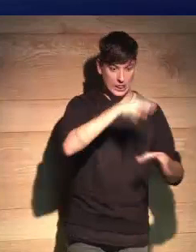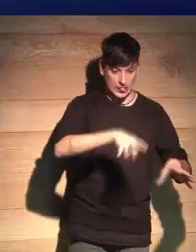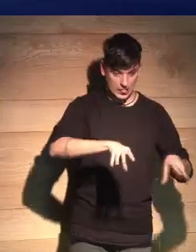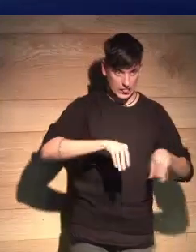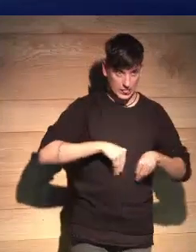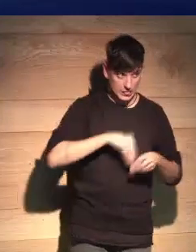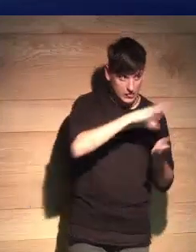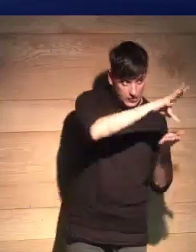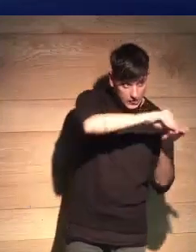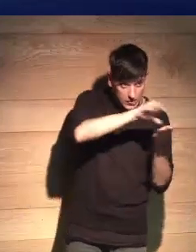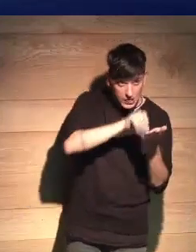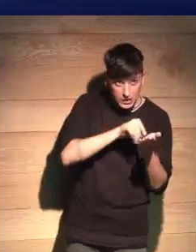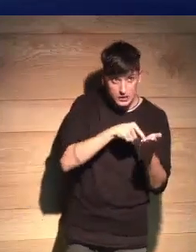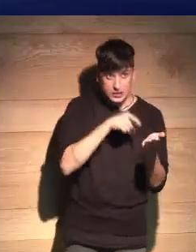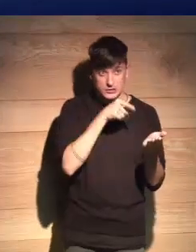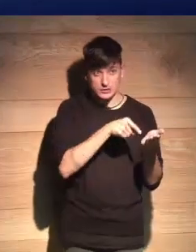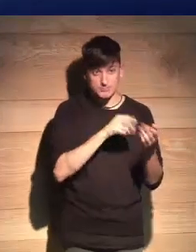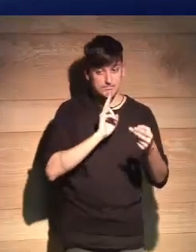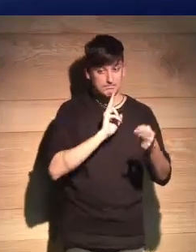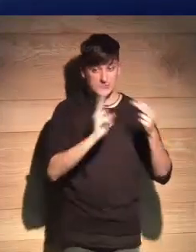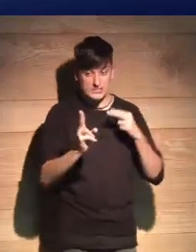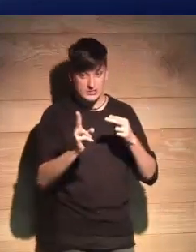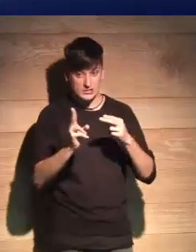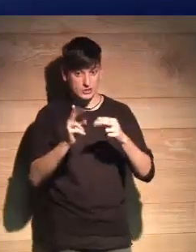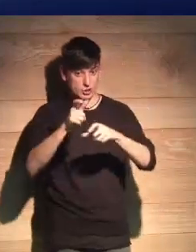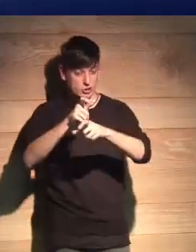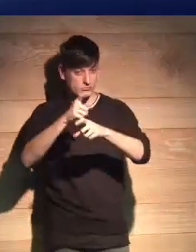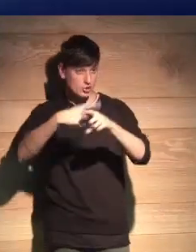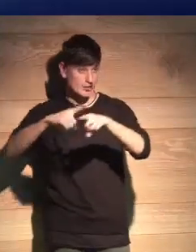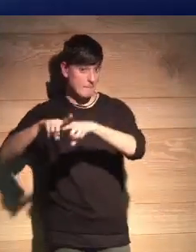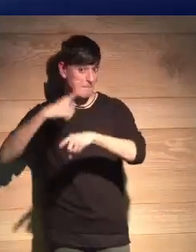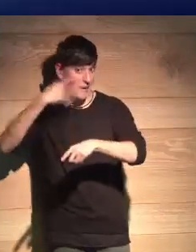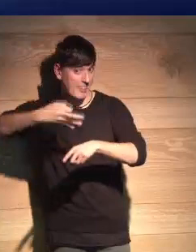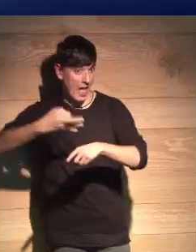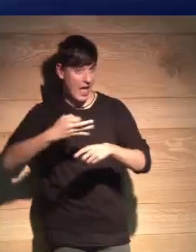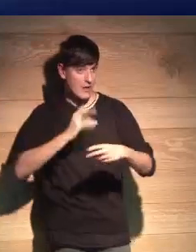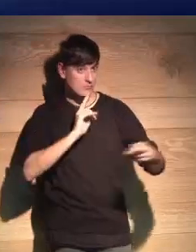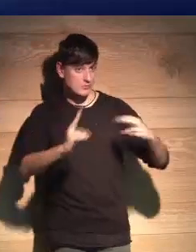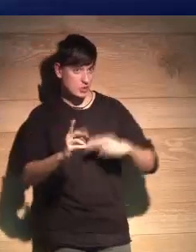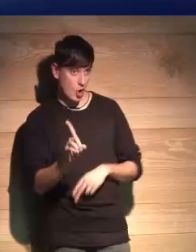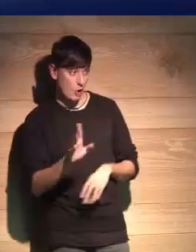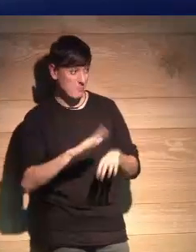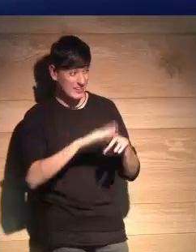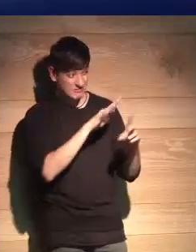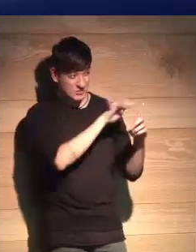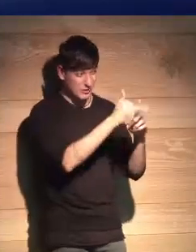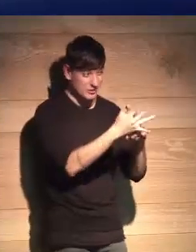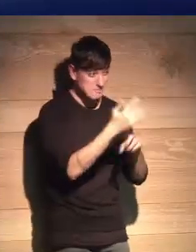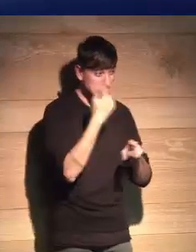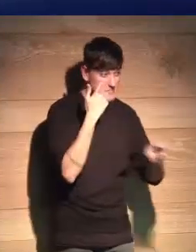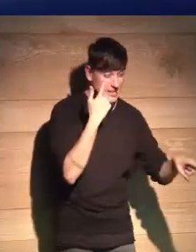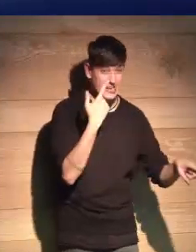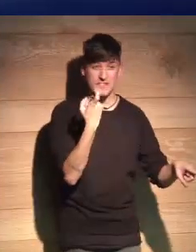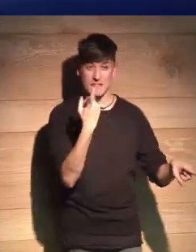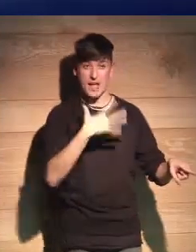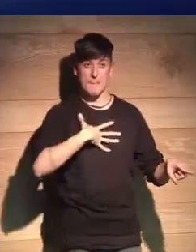assumptions doesn't give an answer to facts that we are observing and that are true. But in order to observe those facts, very often we